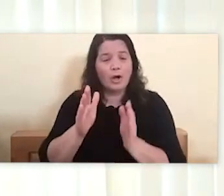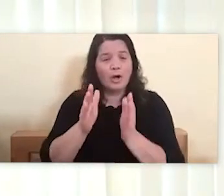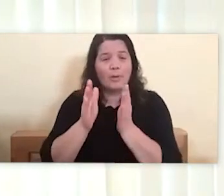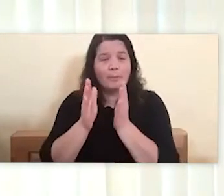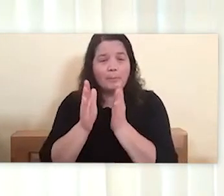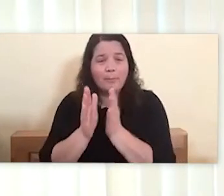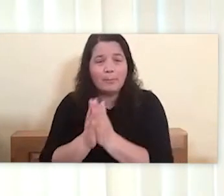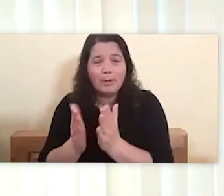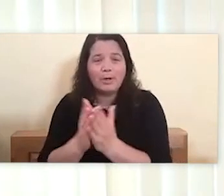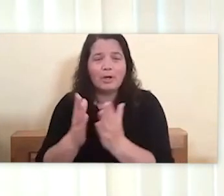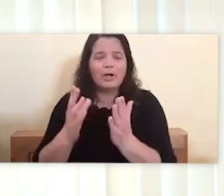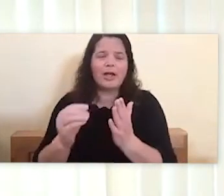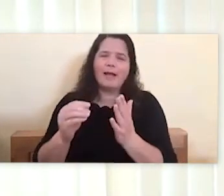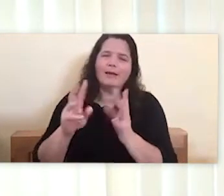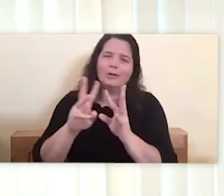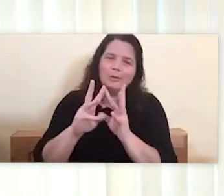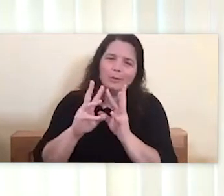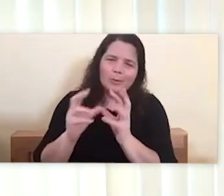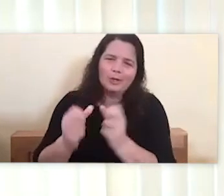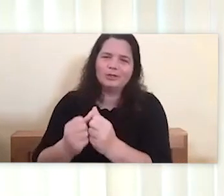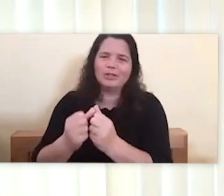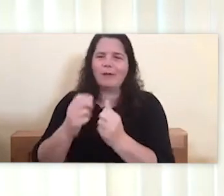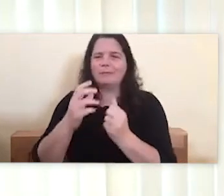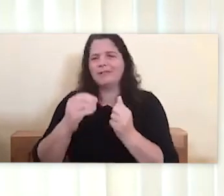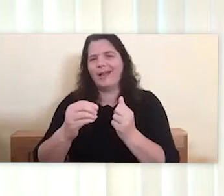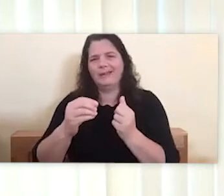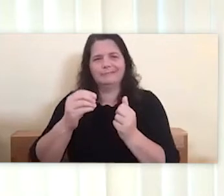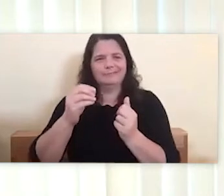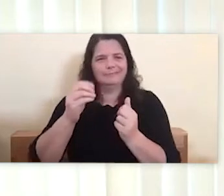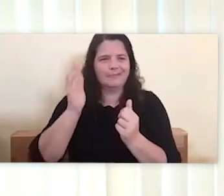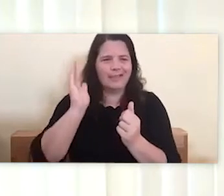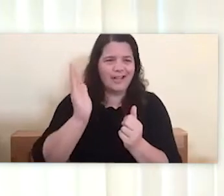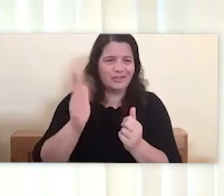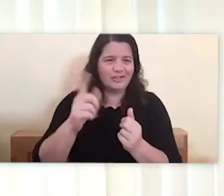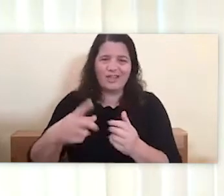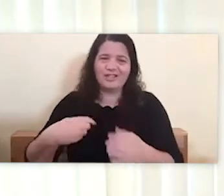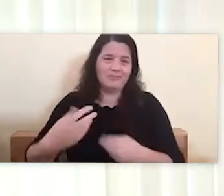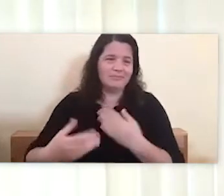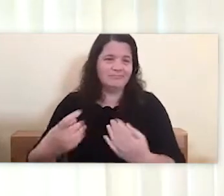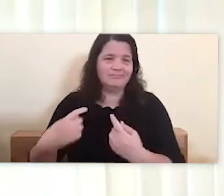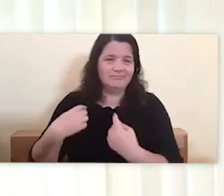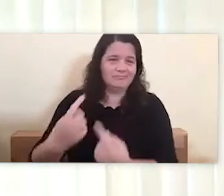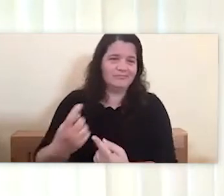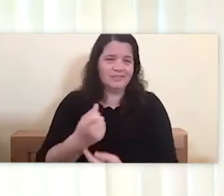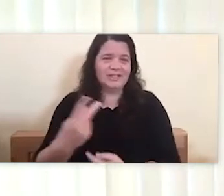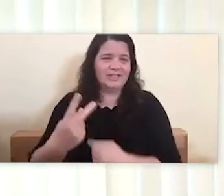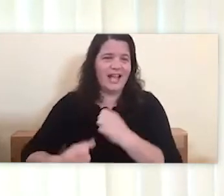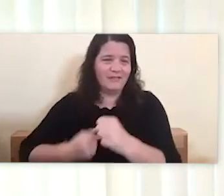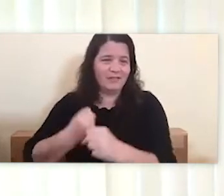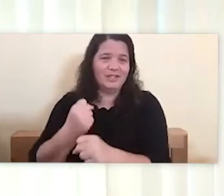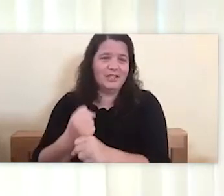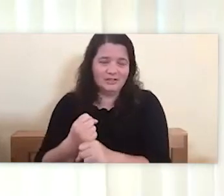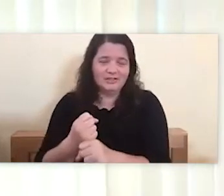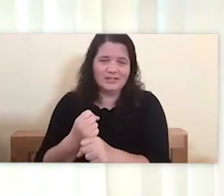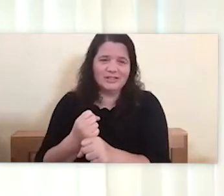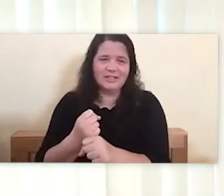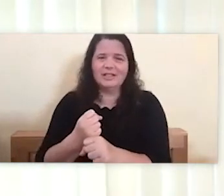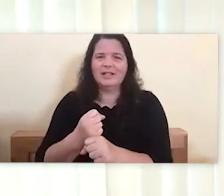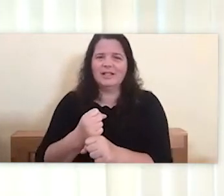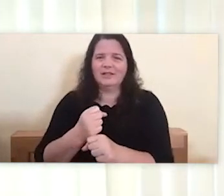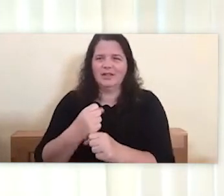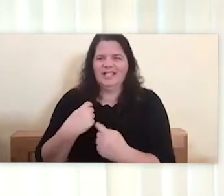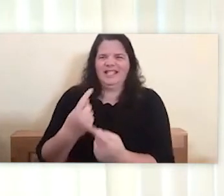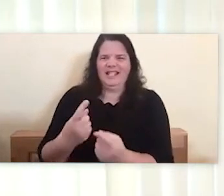and workshops that she has generously been giving over the last several years, but especially since the book has